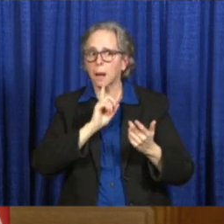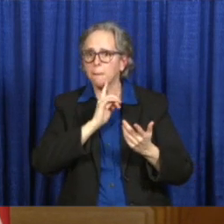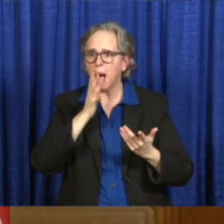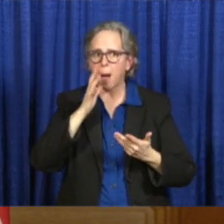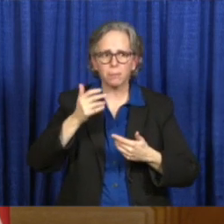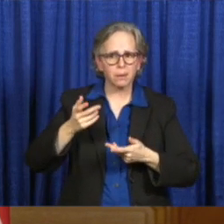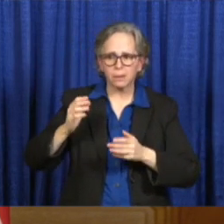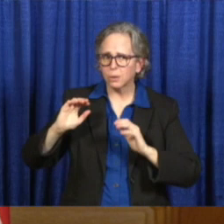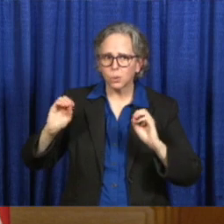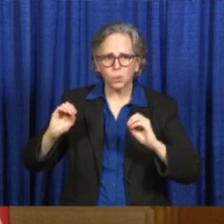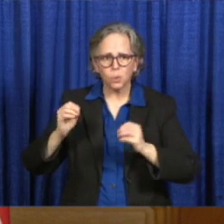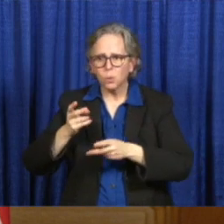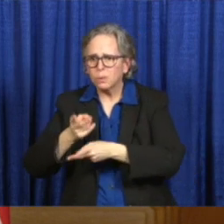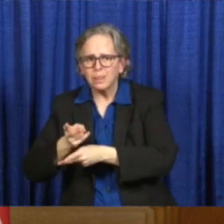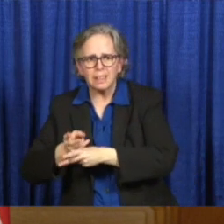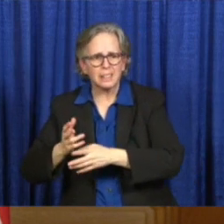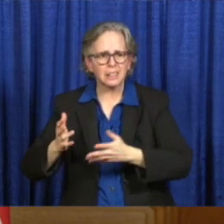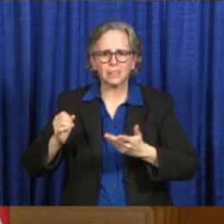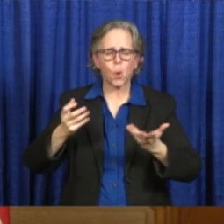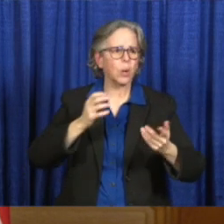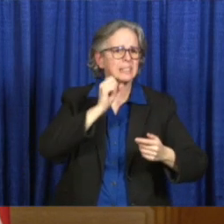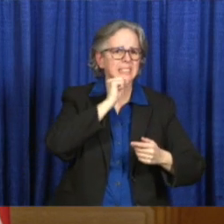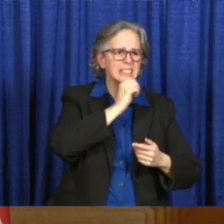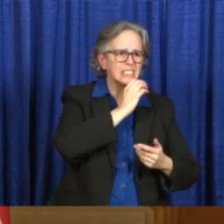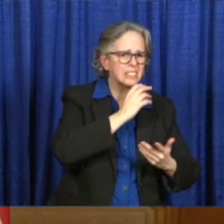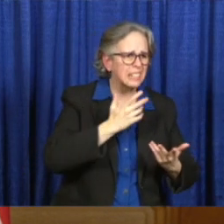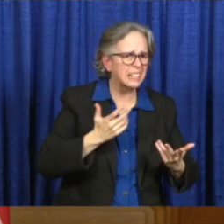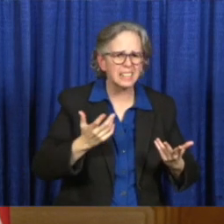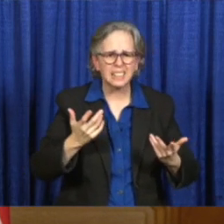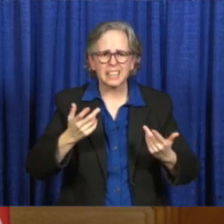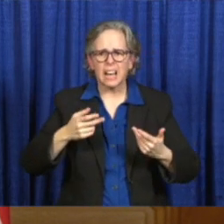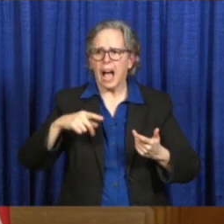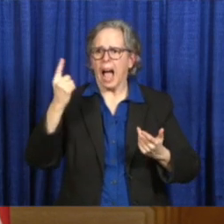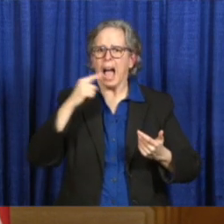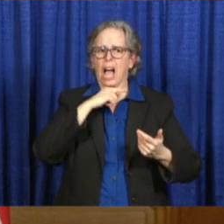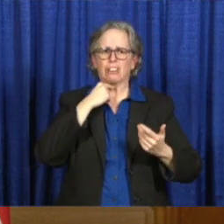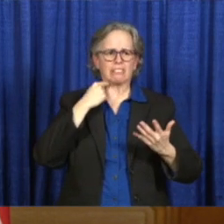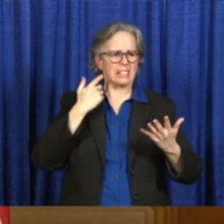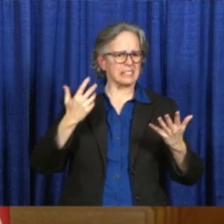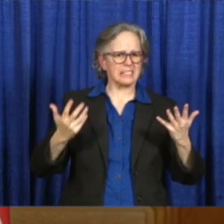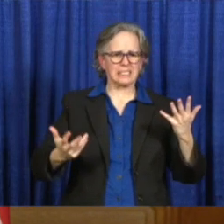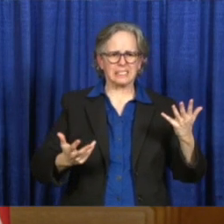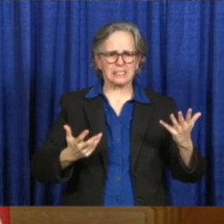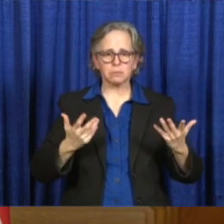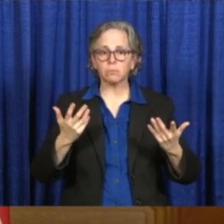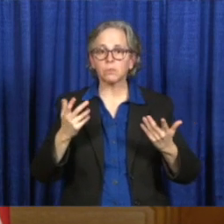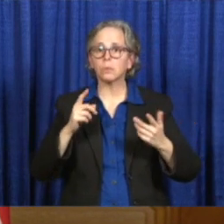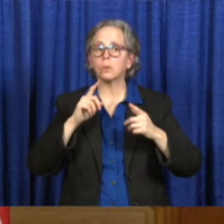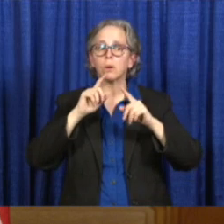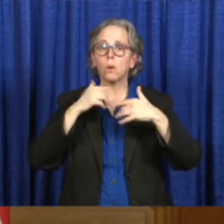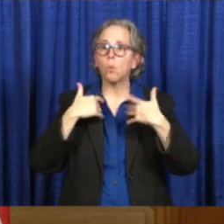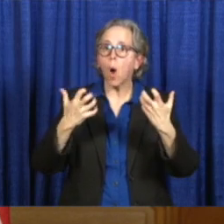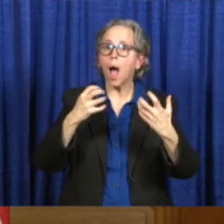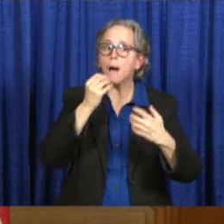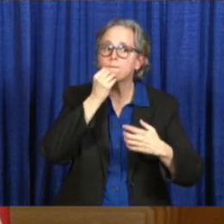citizen at high risk can order groceries at home and just go to the store to pay and pick up curbside where that is available. For